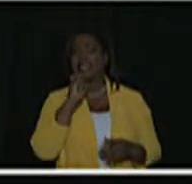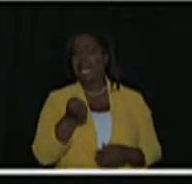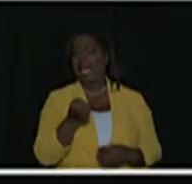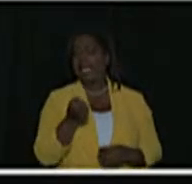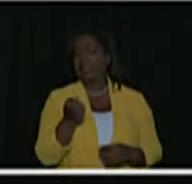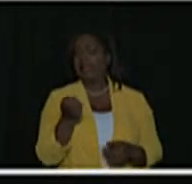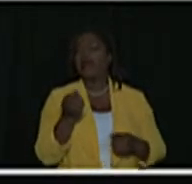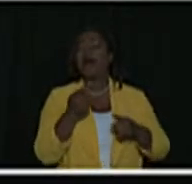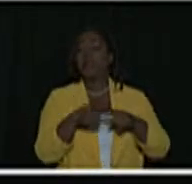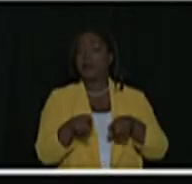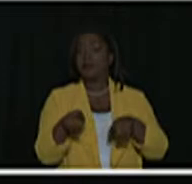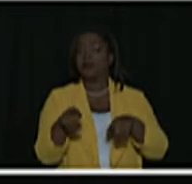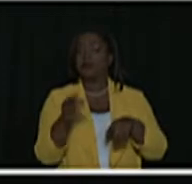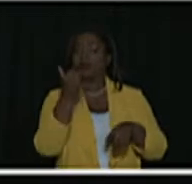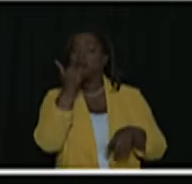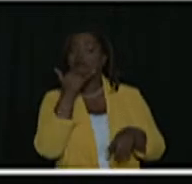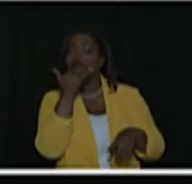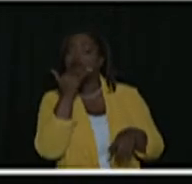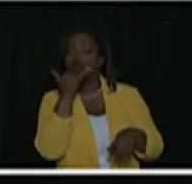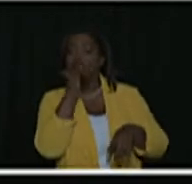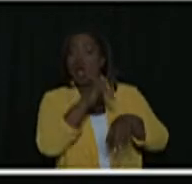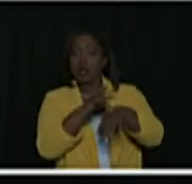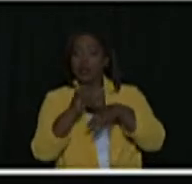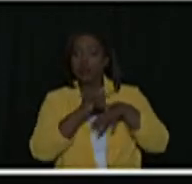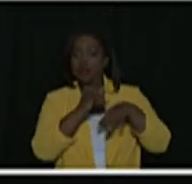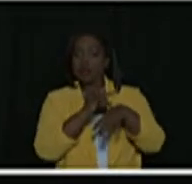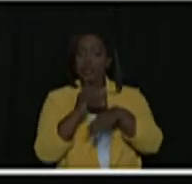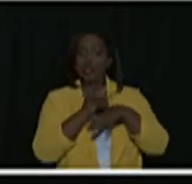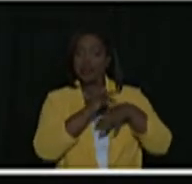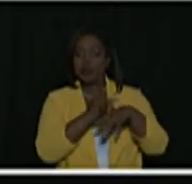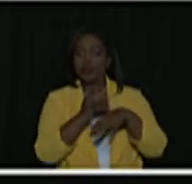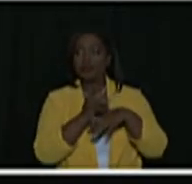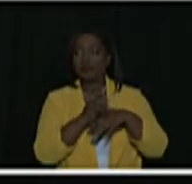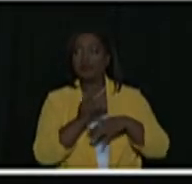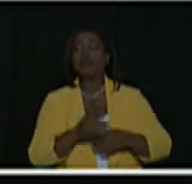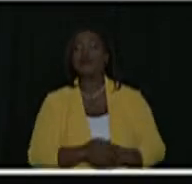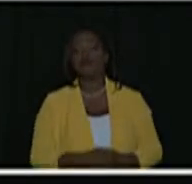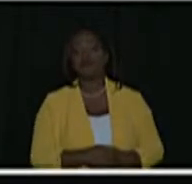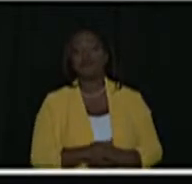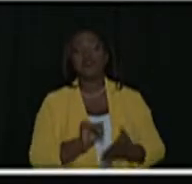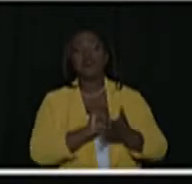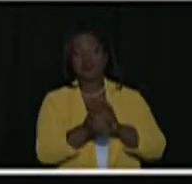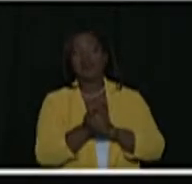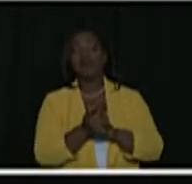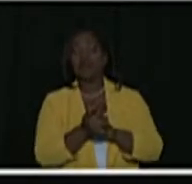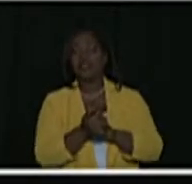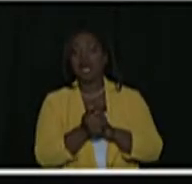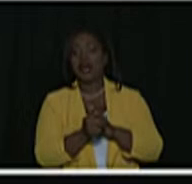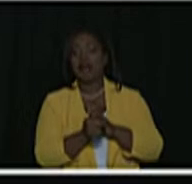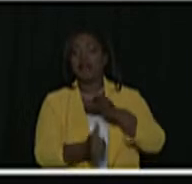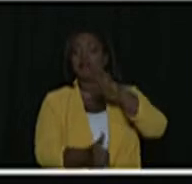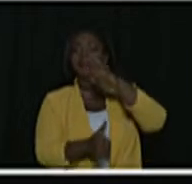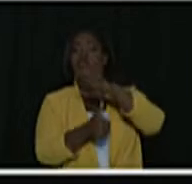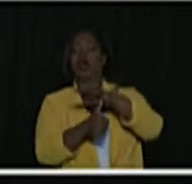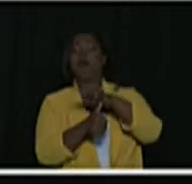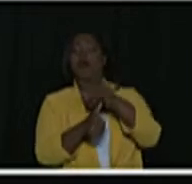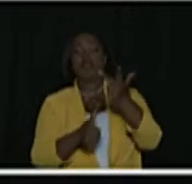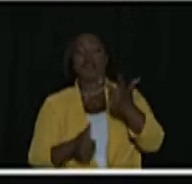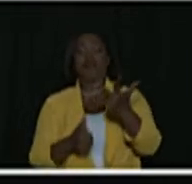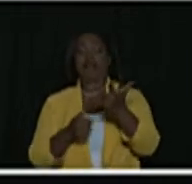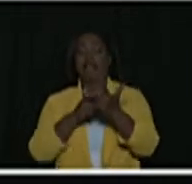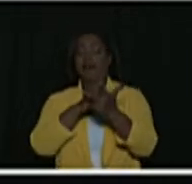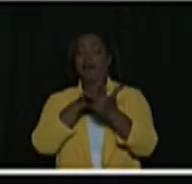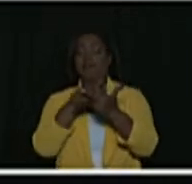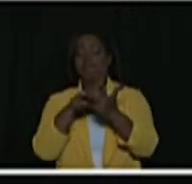be deemed abuse as well. Mm-hmm. Mm-hmm. So in general, those are the types of abuse. Neglect, which is very